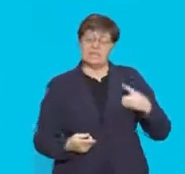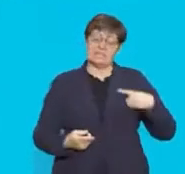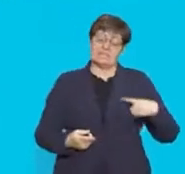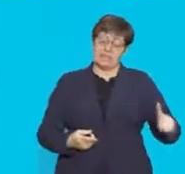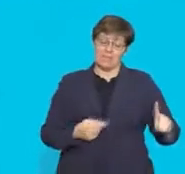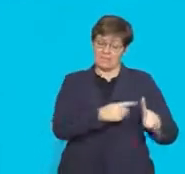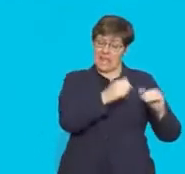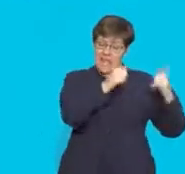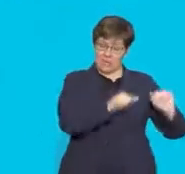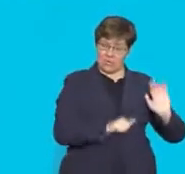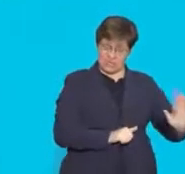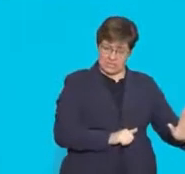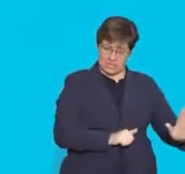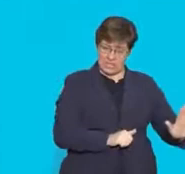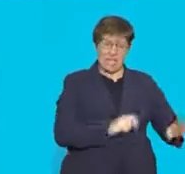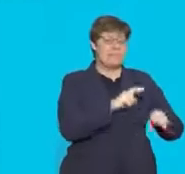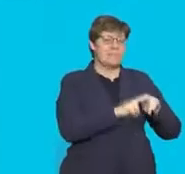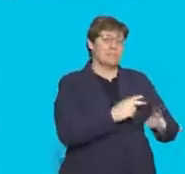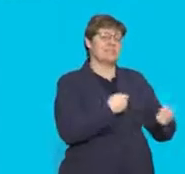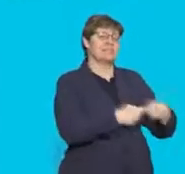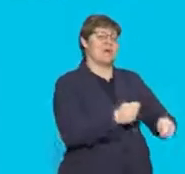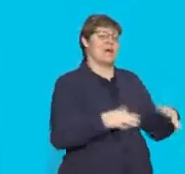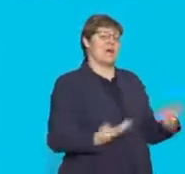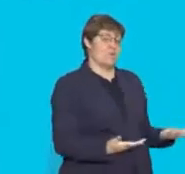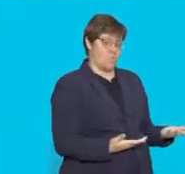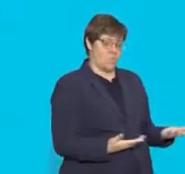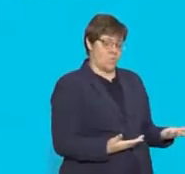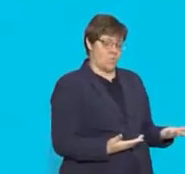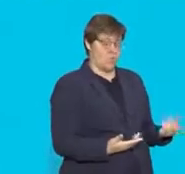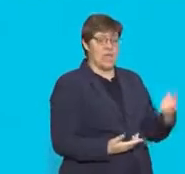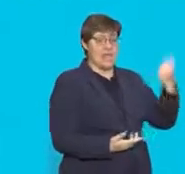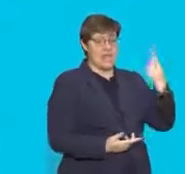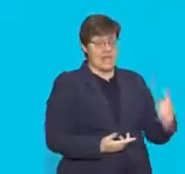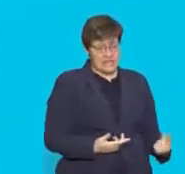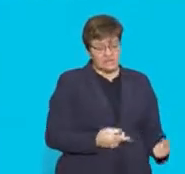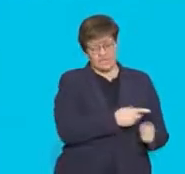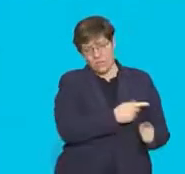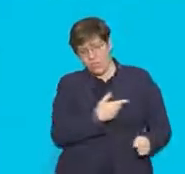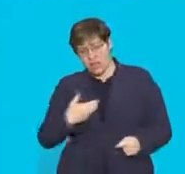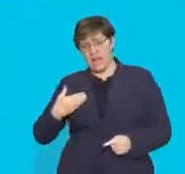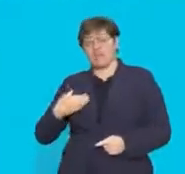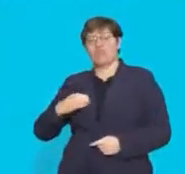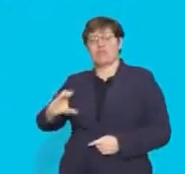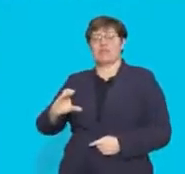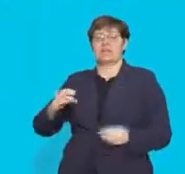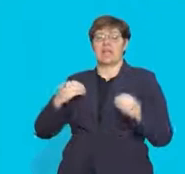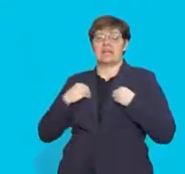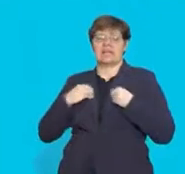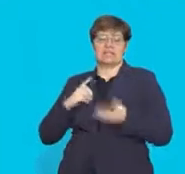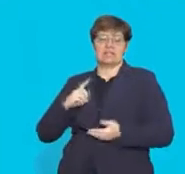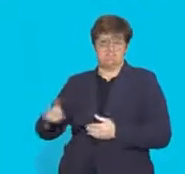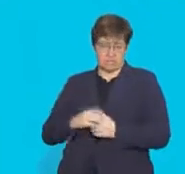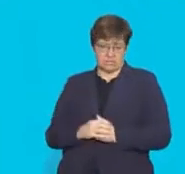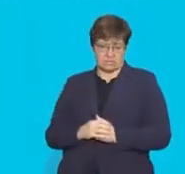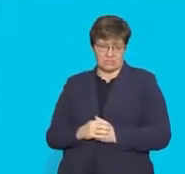the respective account depending on how you sold it. In each case, you will credit the asset disposal account with the